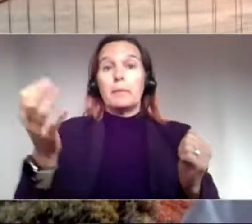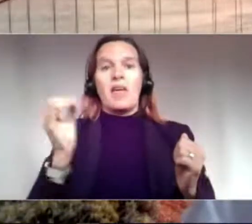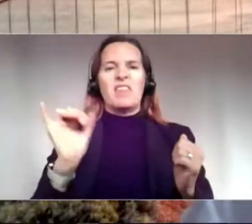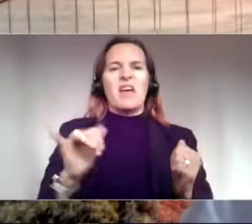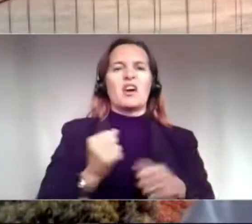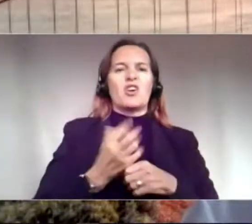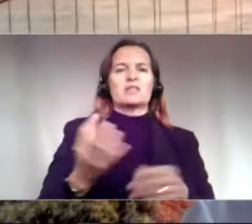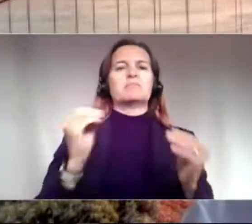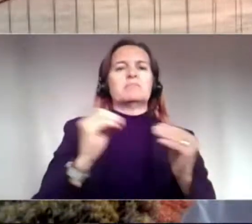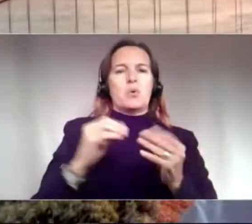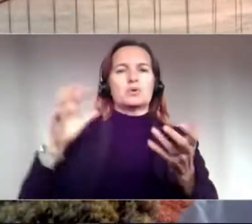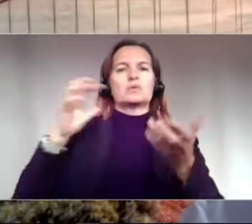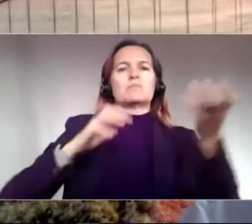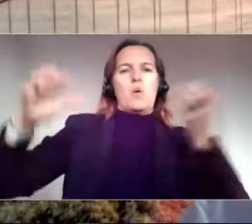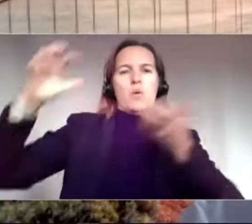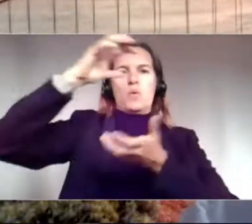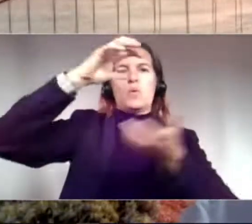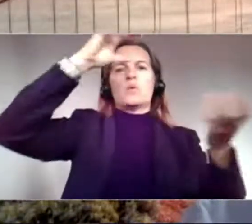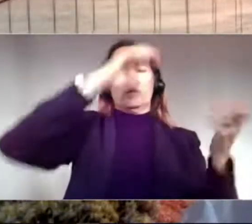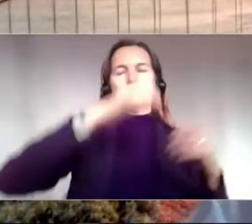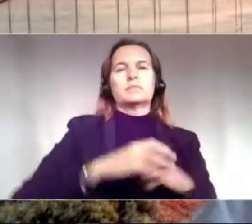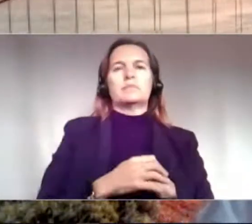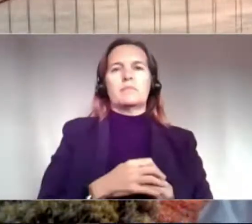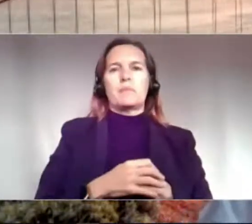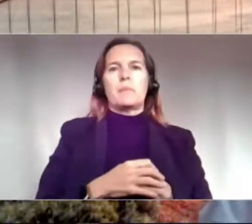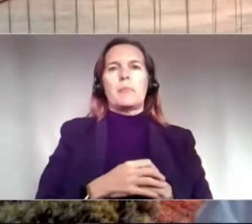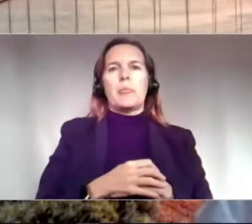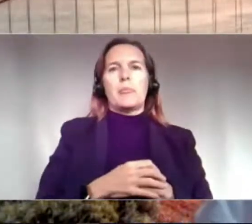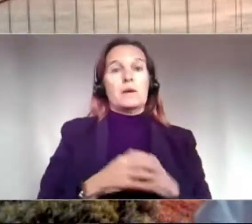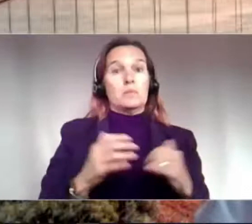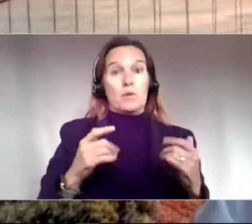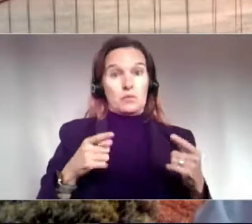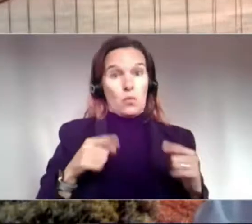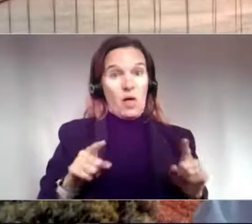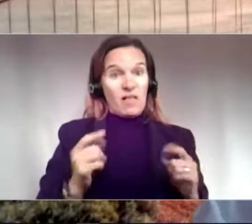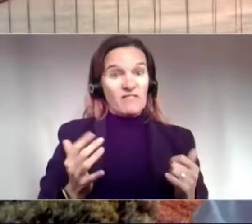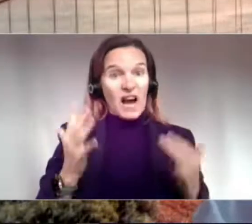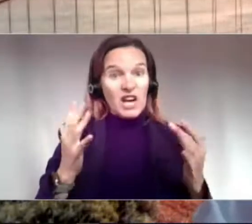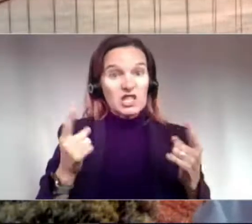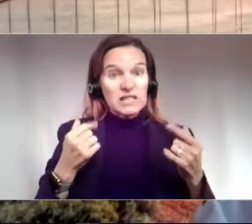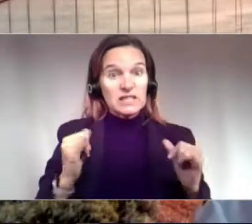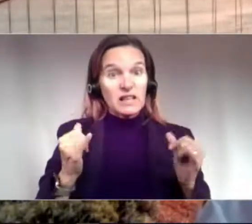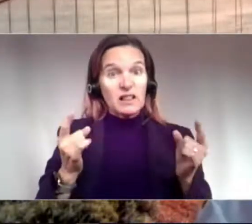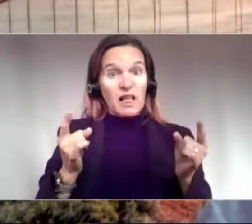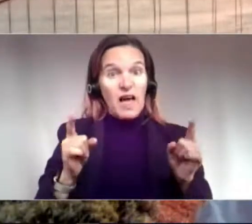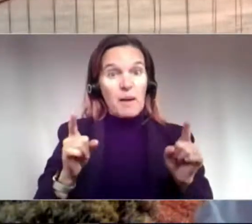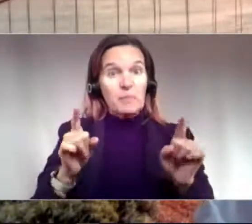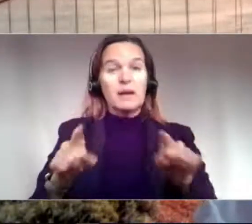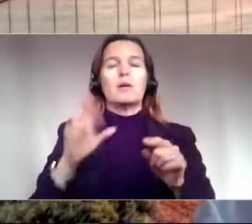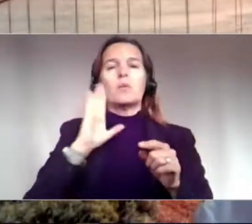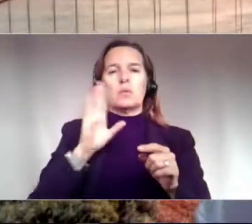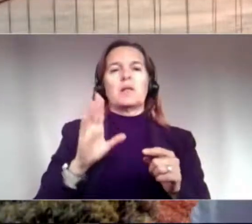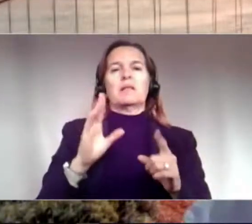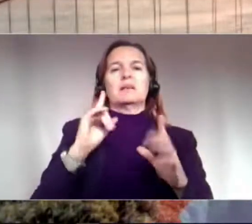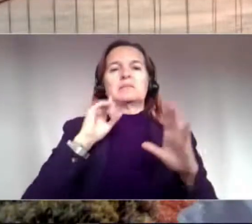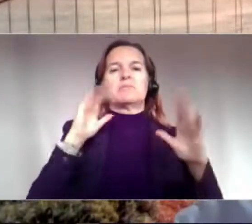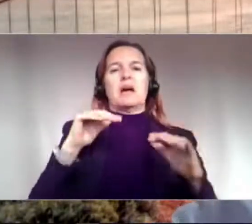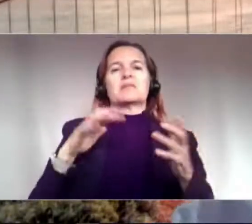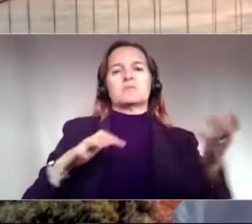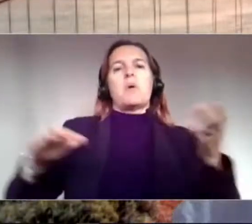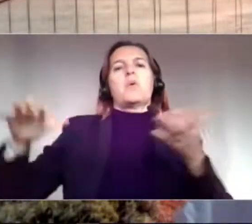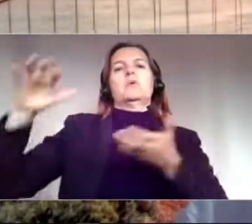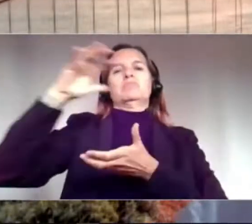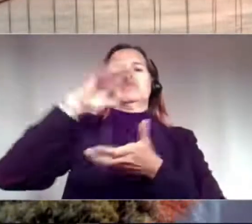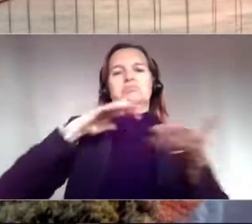So, therefore, while surrounding wildfires are active, expect unpredictable smoke impacts to air quality, followed by multiple